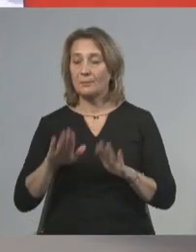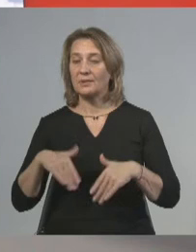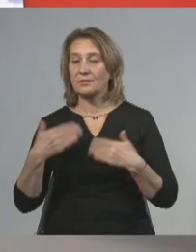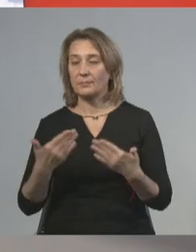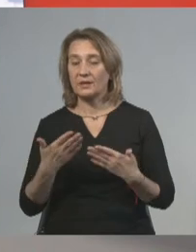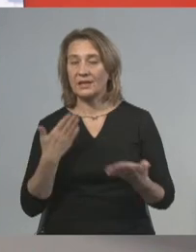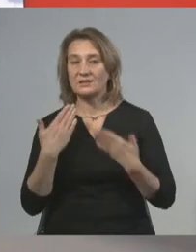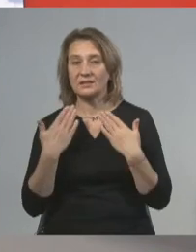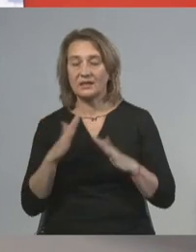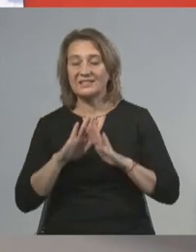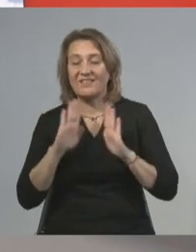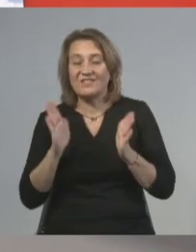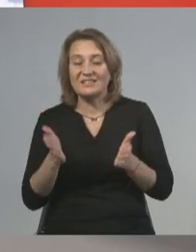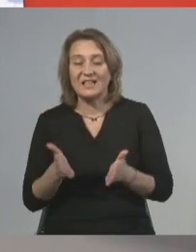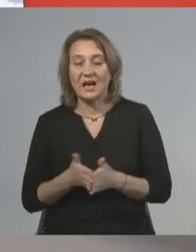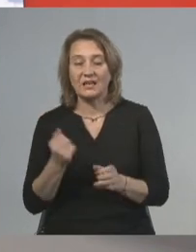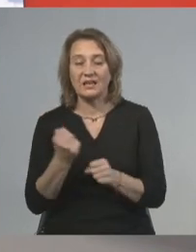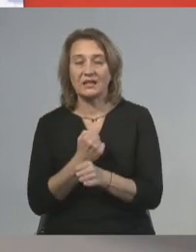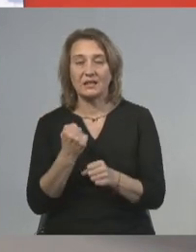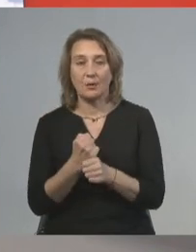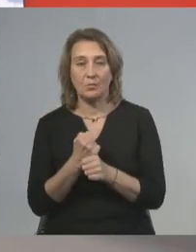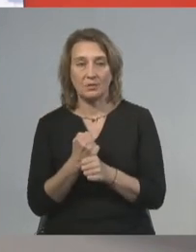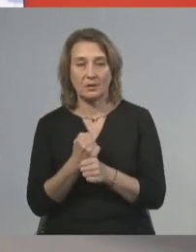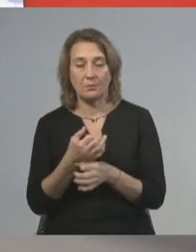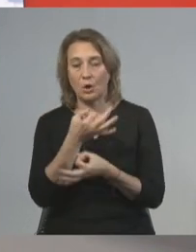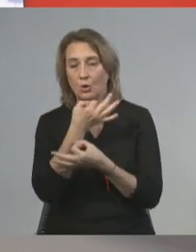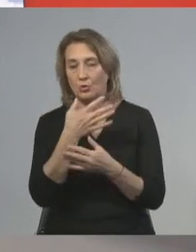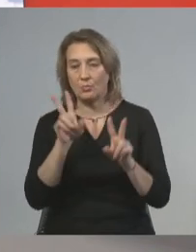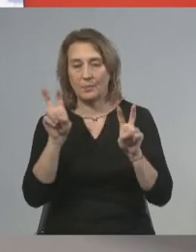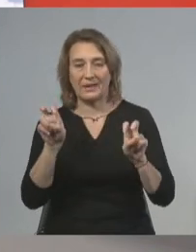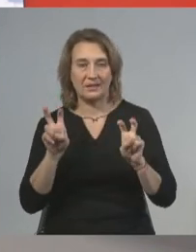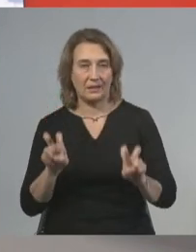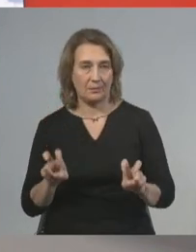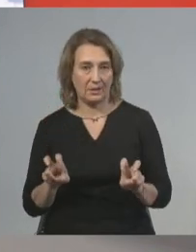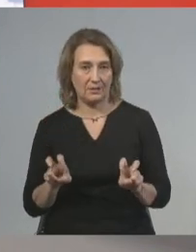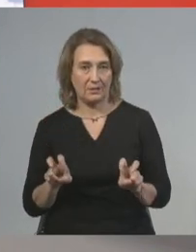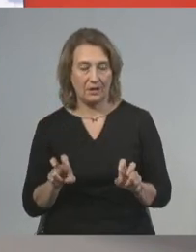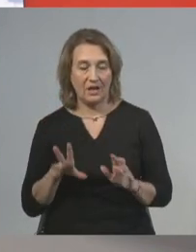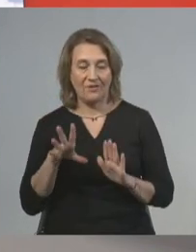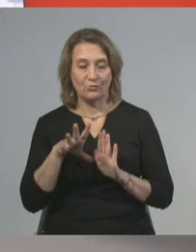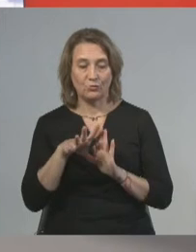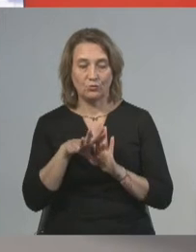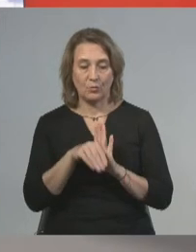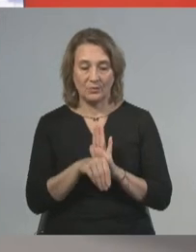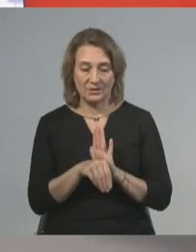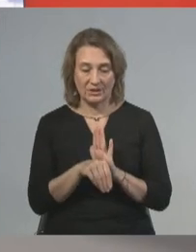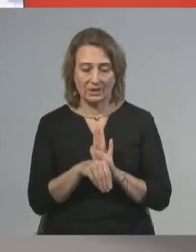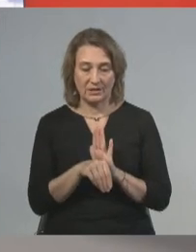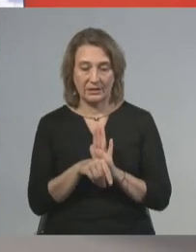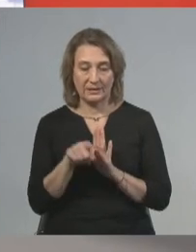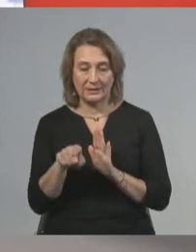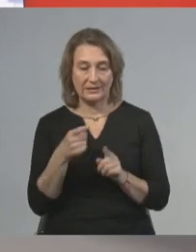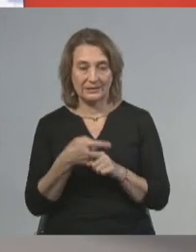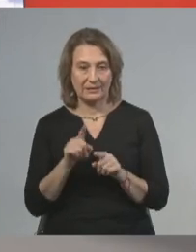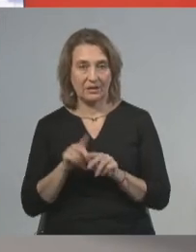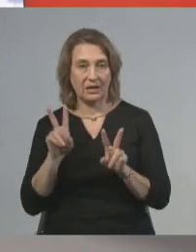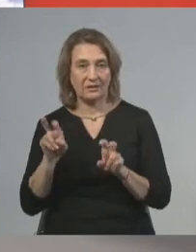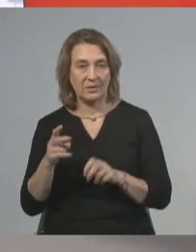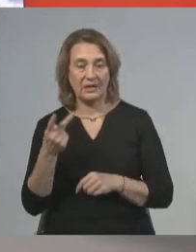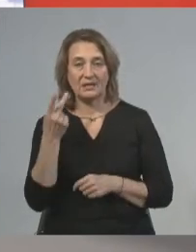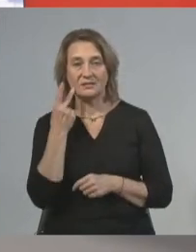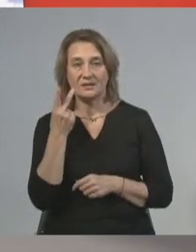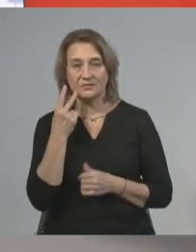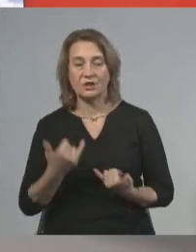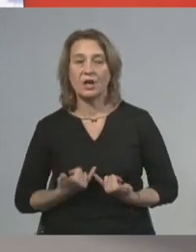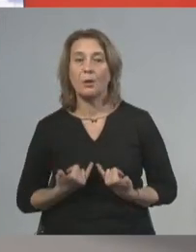it's the advice that uh touches work on any topics vulnerable topics including gender